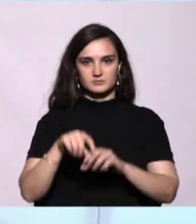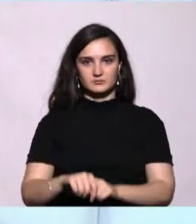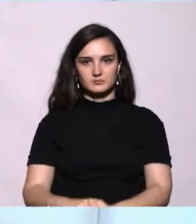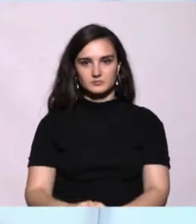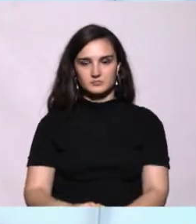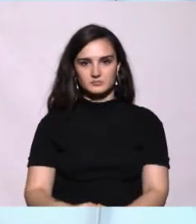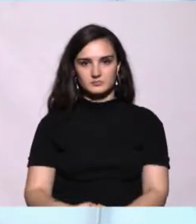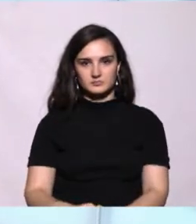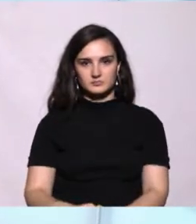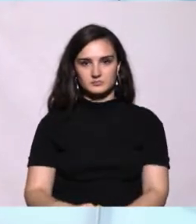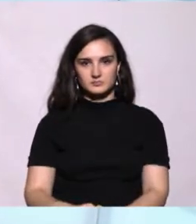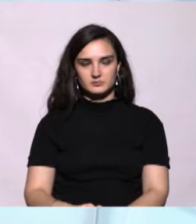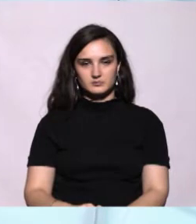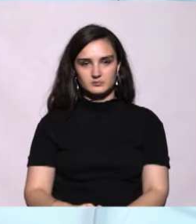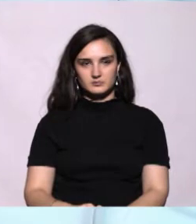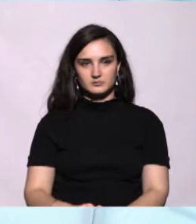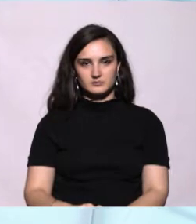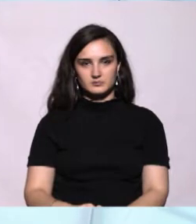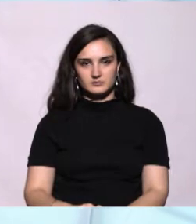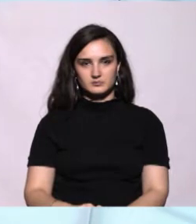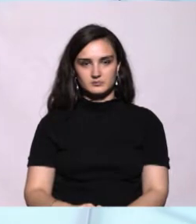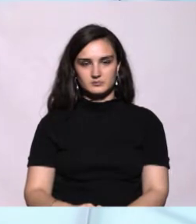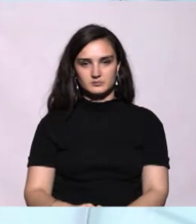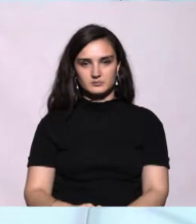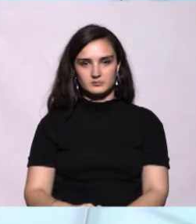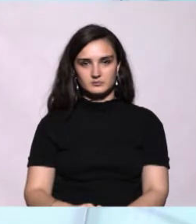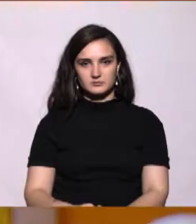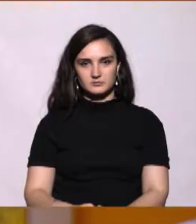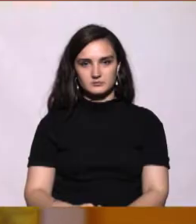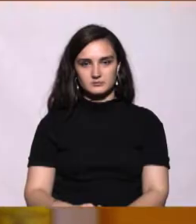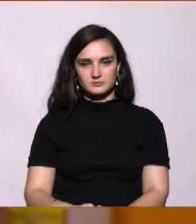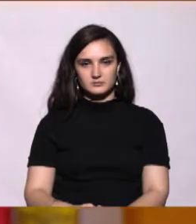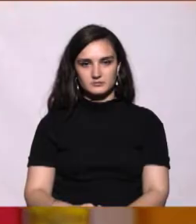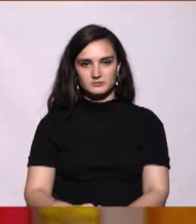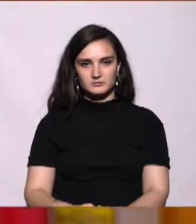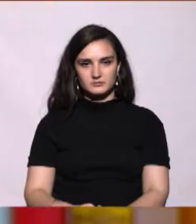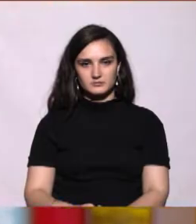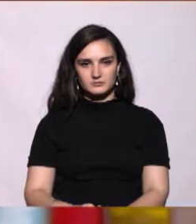And I choose the picture. A card.